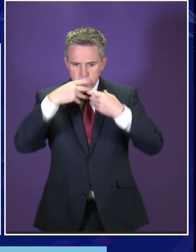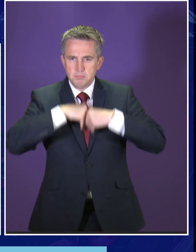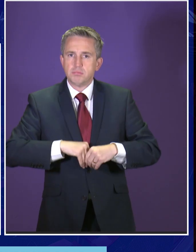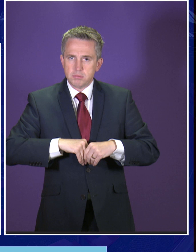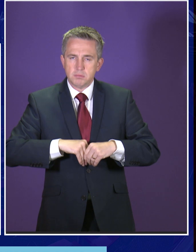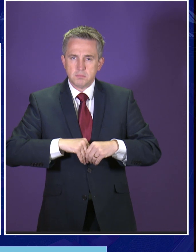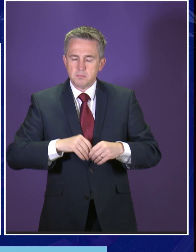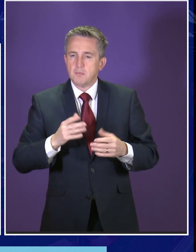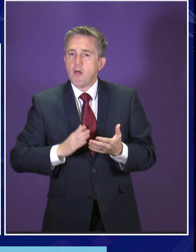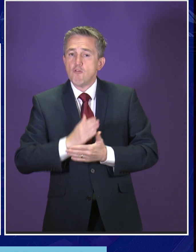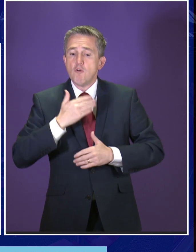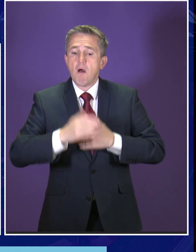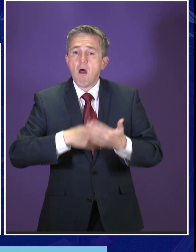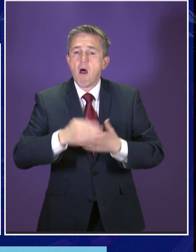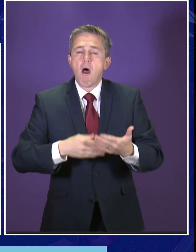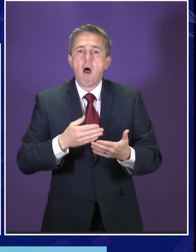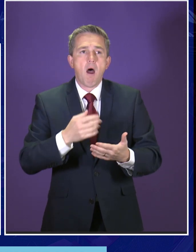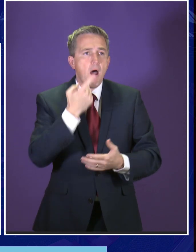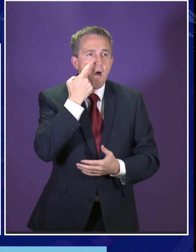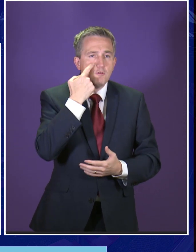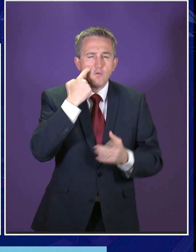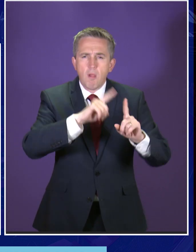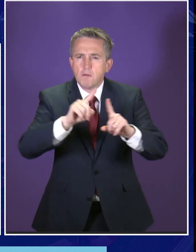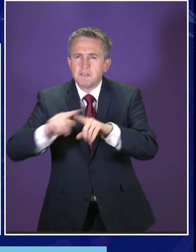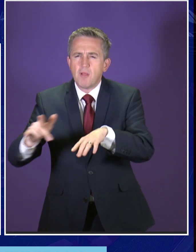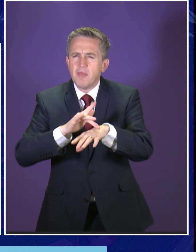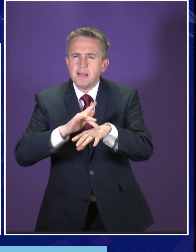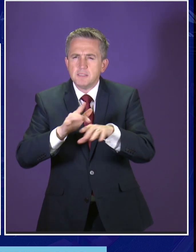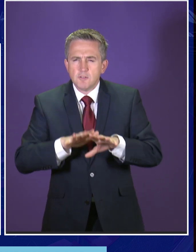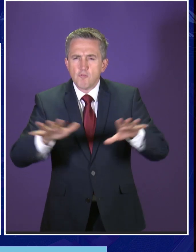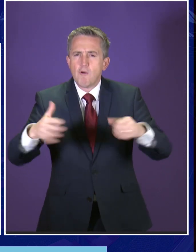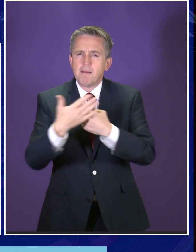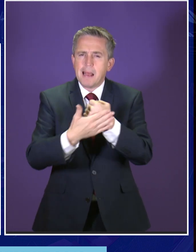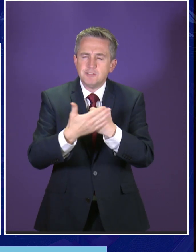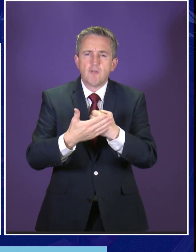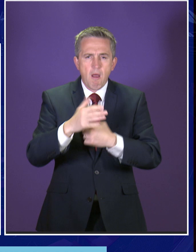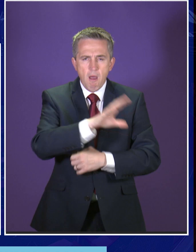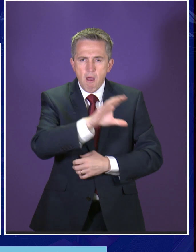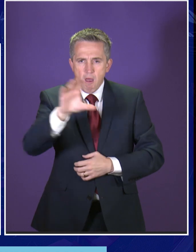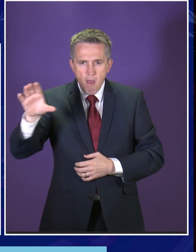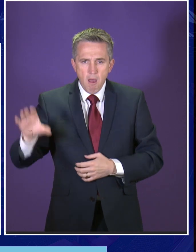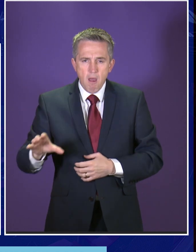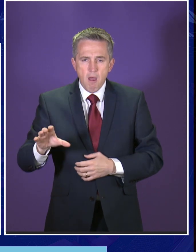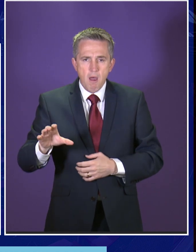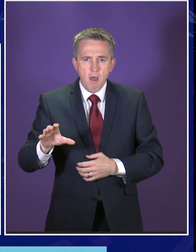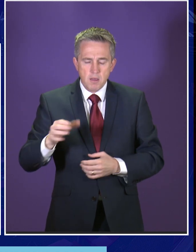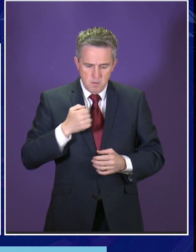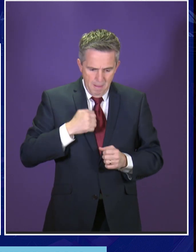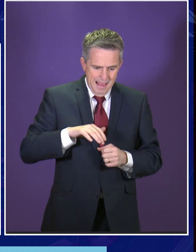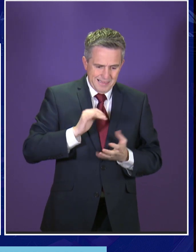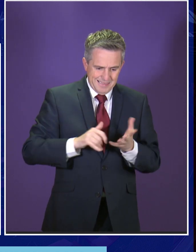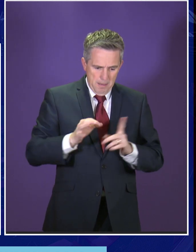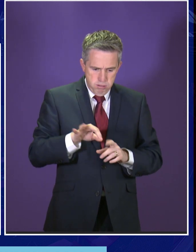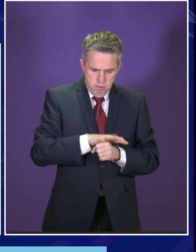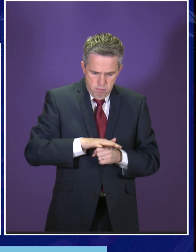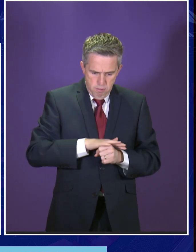I belonged to brought me to traditional theaters all over Asia. I was searching for a cosmos which was outside my urban